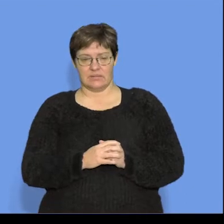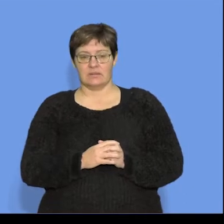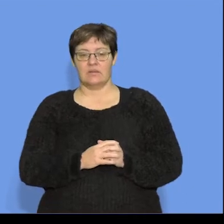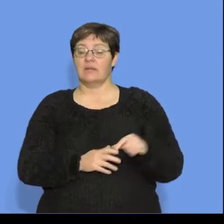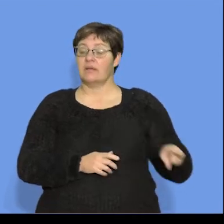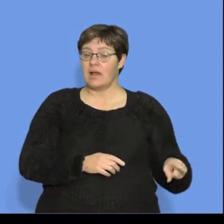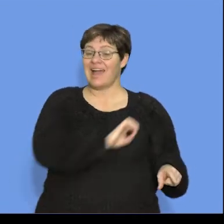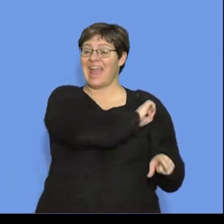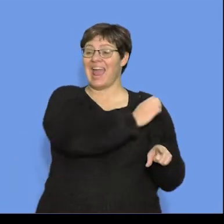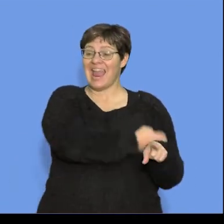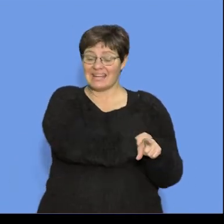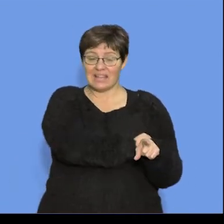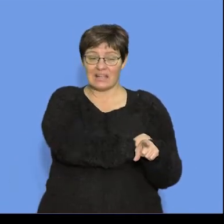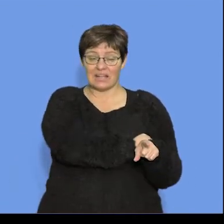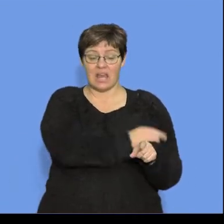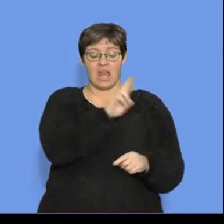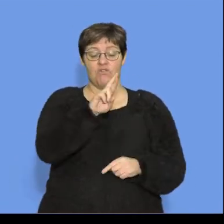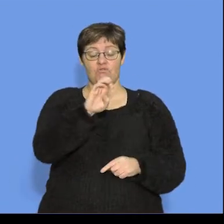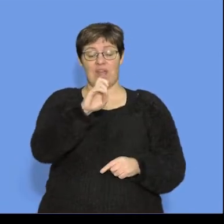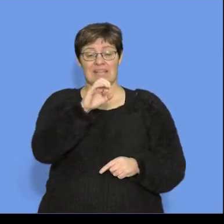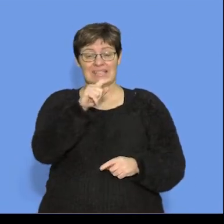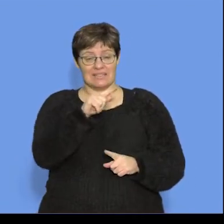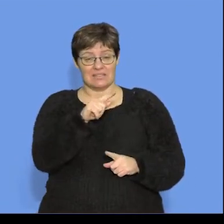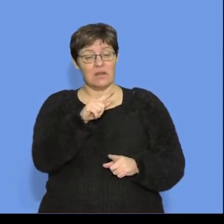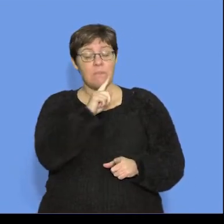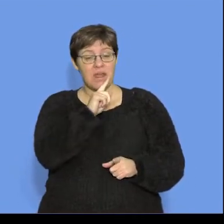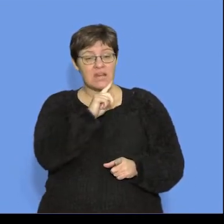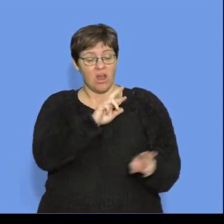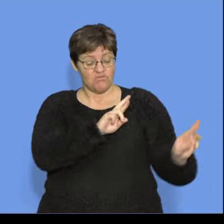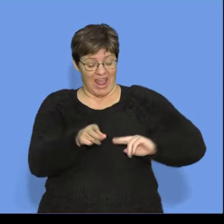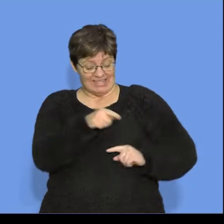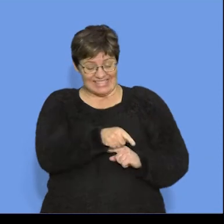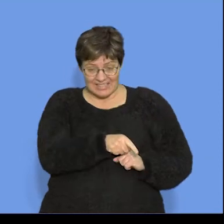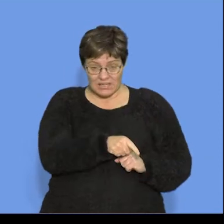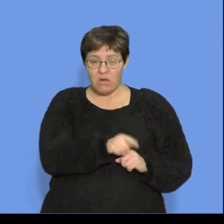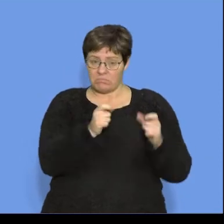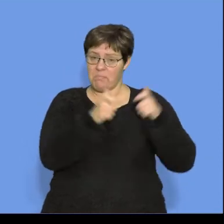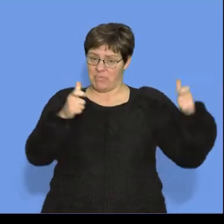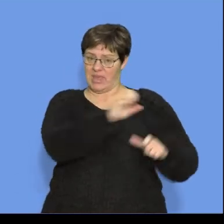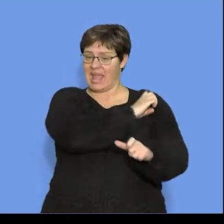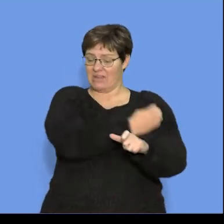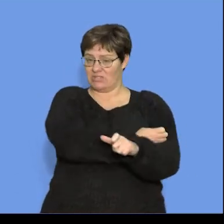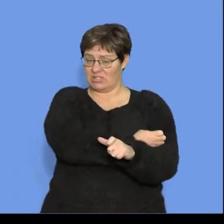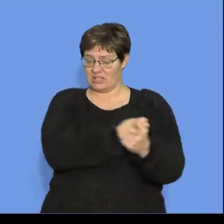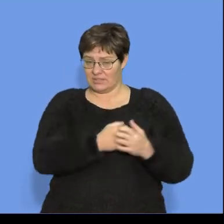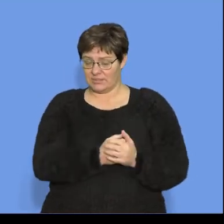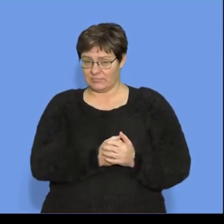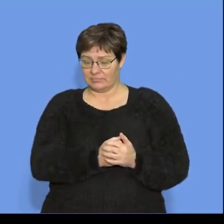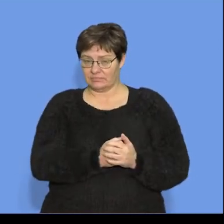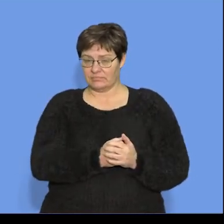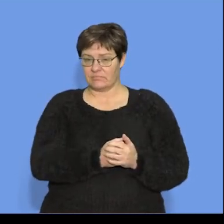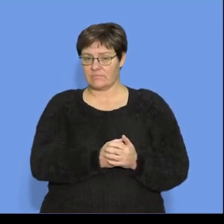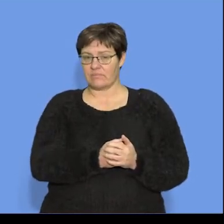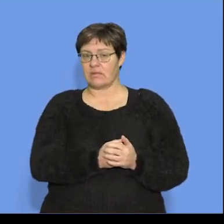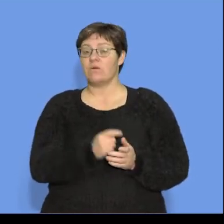Whereas the energy of the reactant is a bigger number. It's big. So if we take the